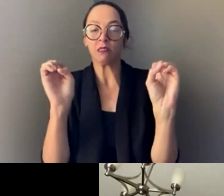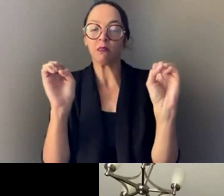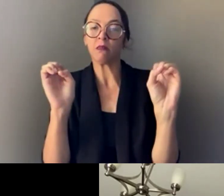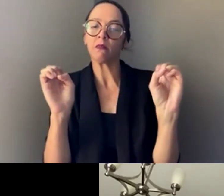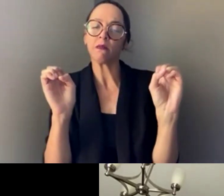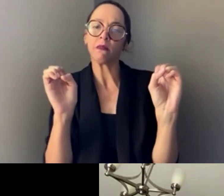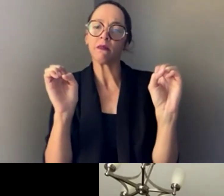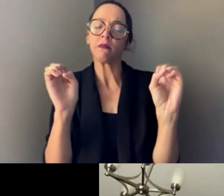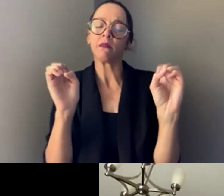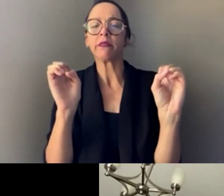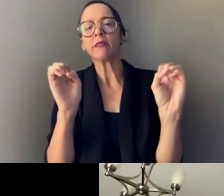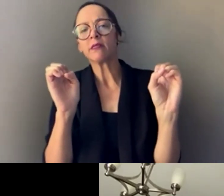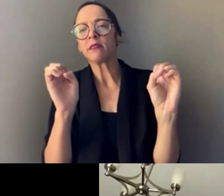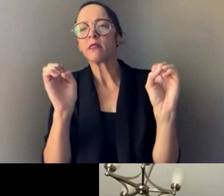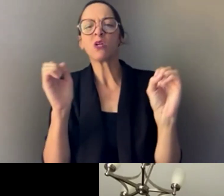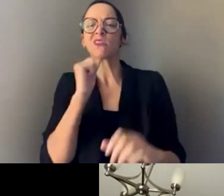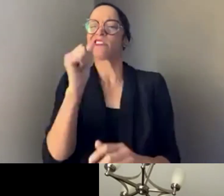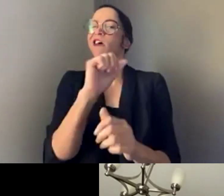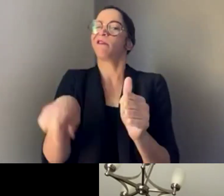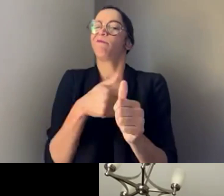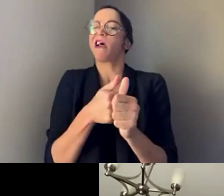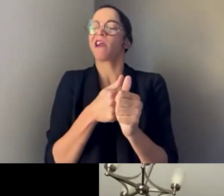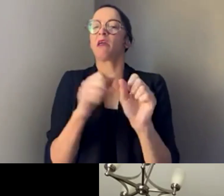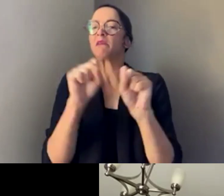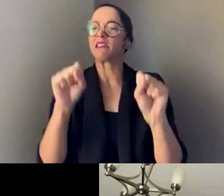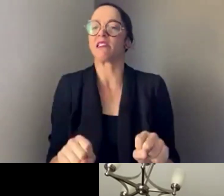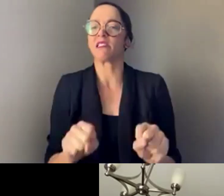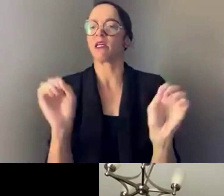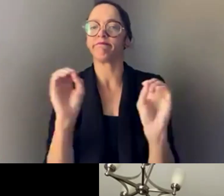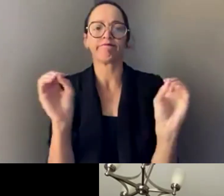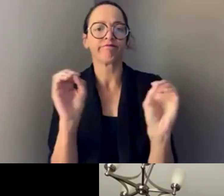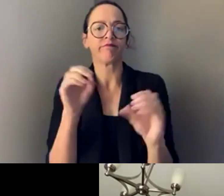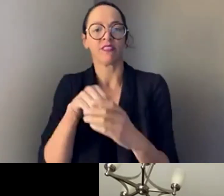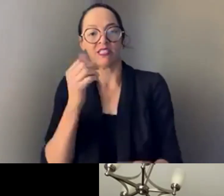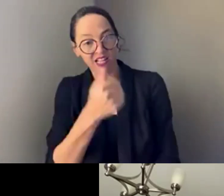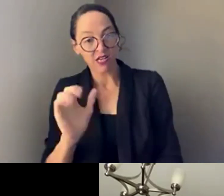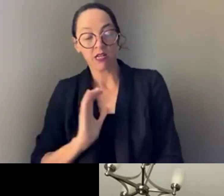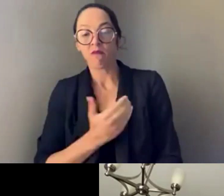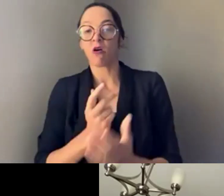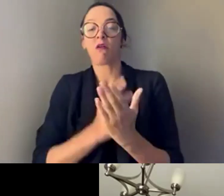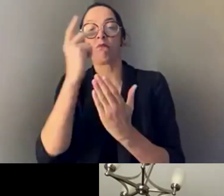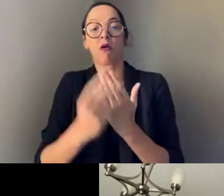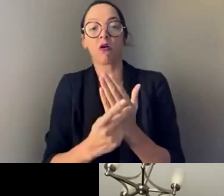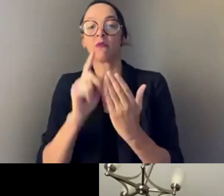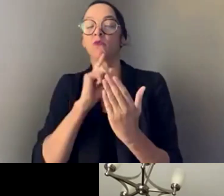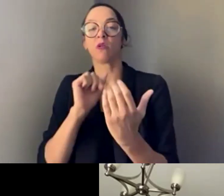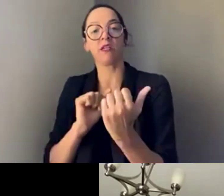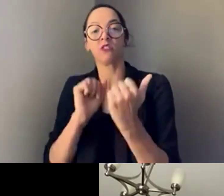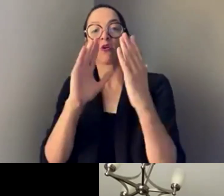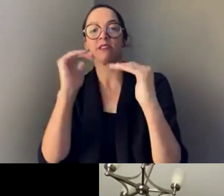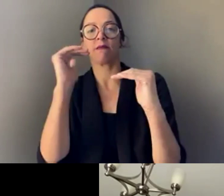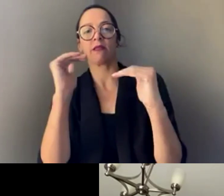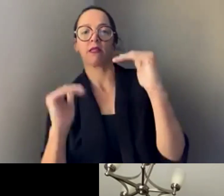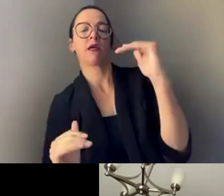There's not really a backup system in any of our programs to really address that gap.